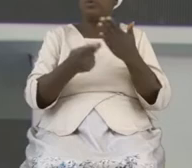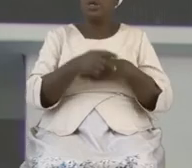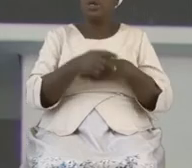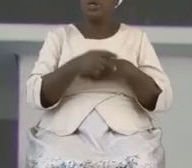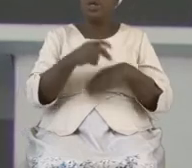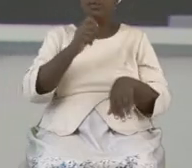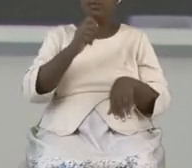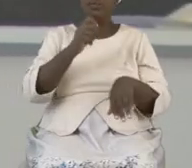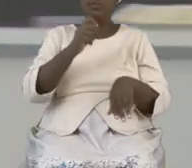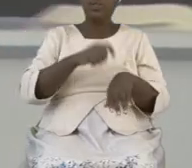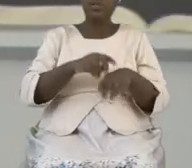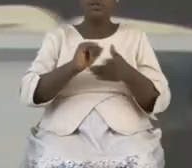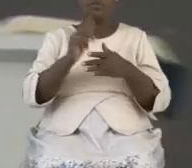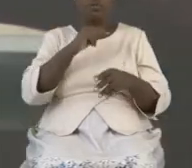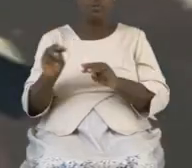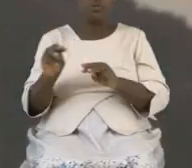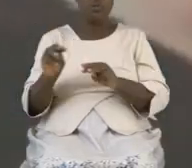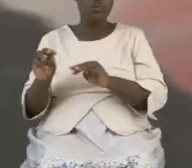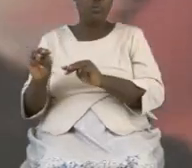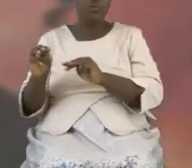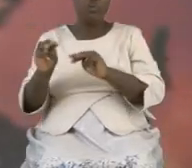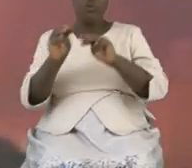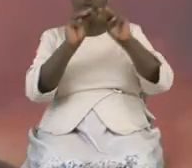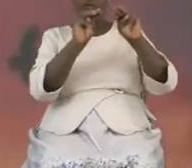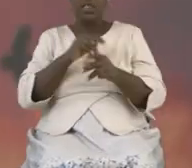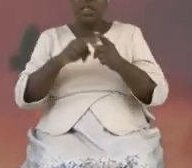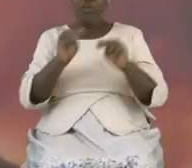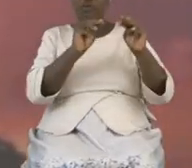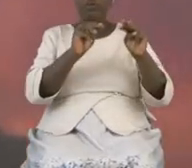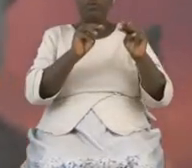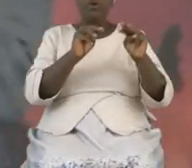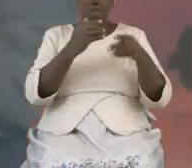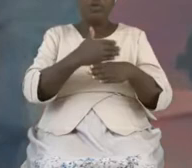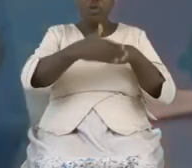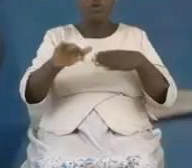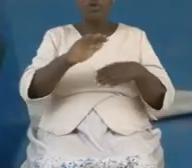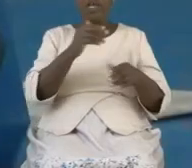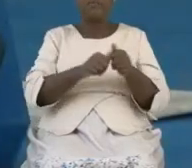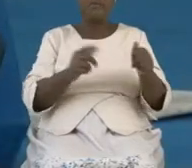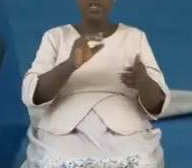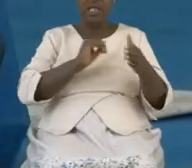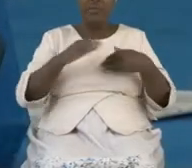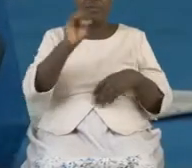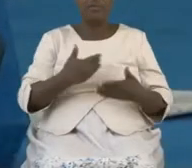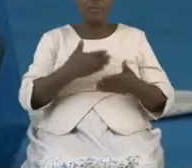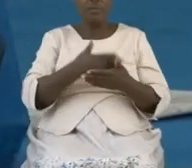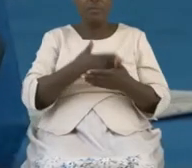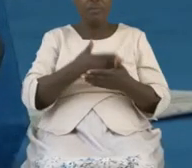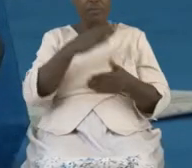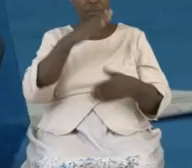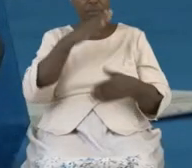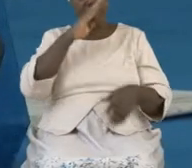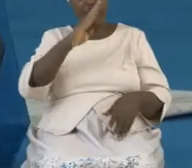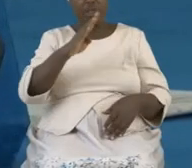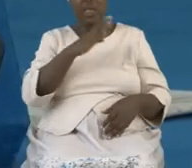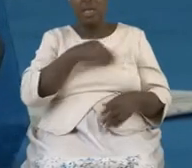go beyond everywhere I'd ever been. You come to the retreat, make up your mind that during the